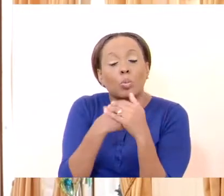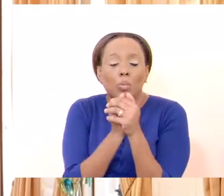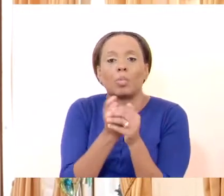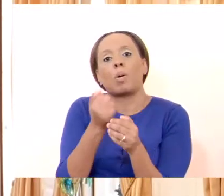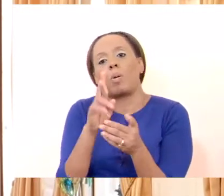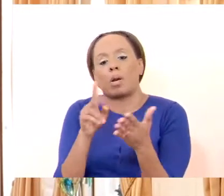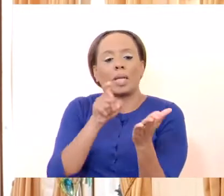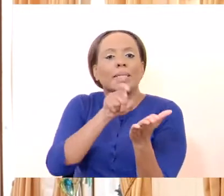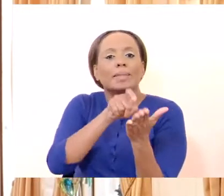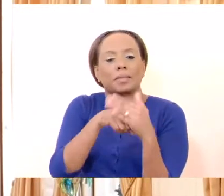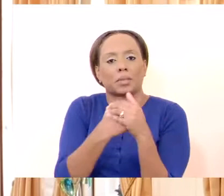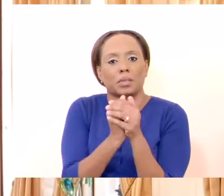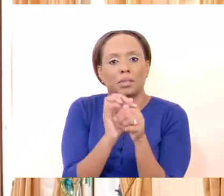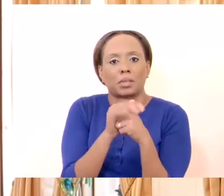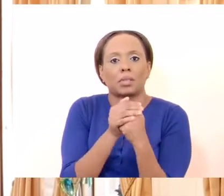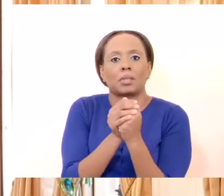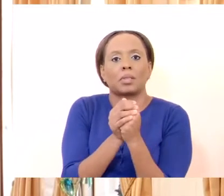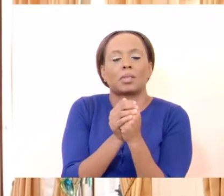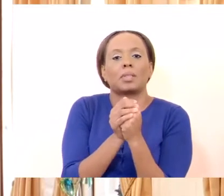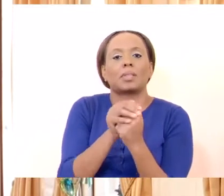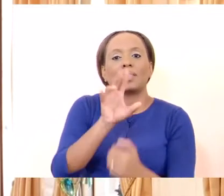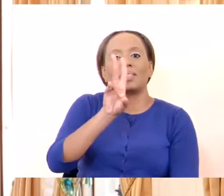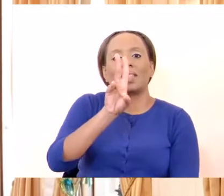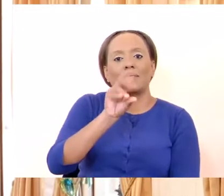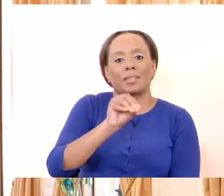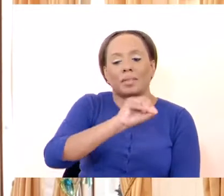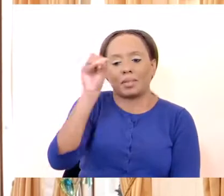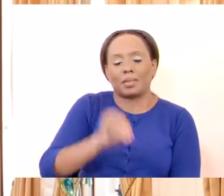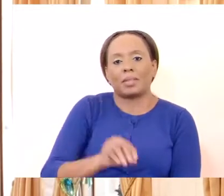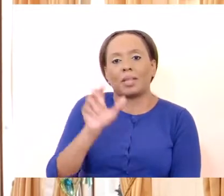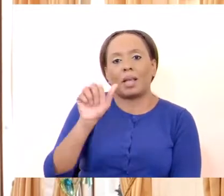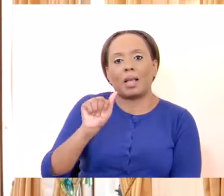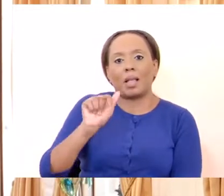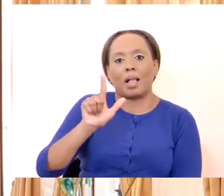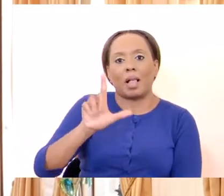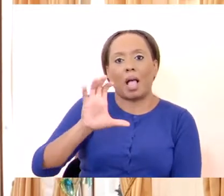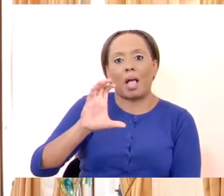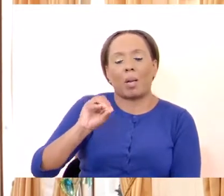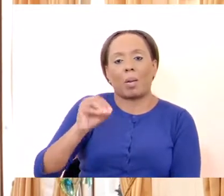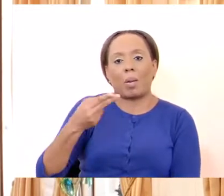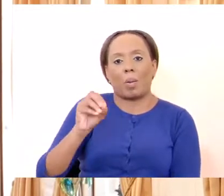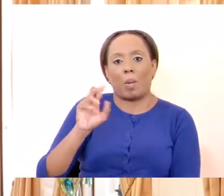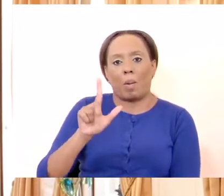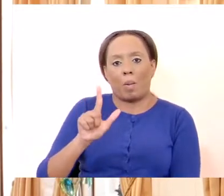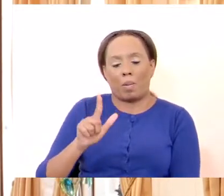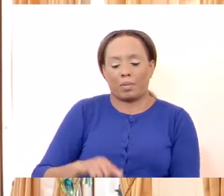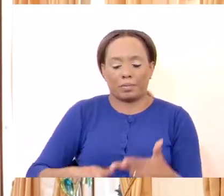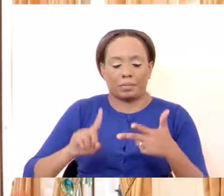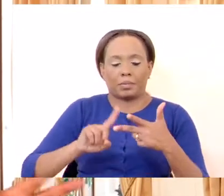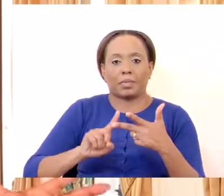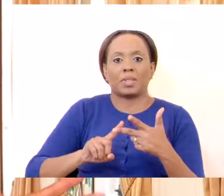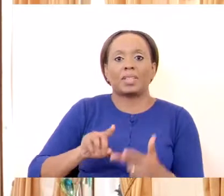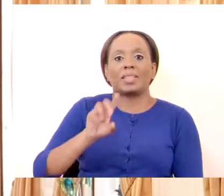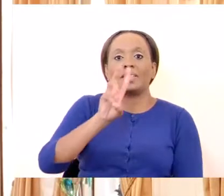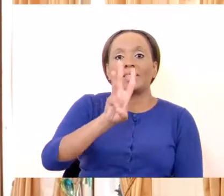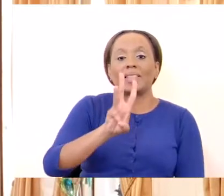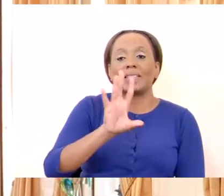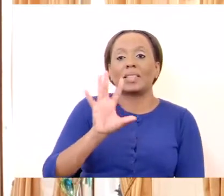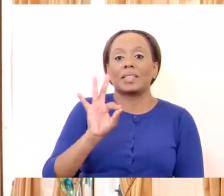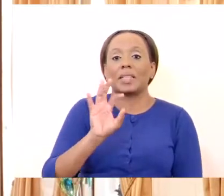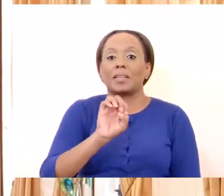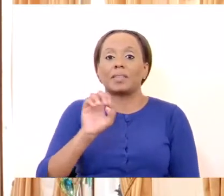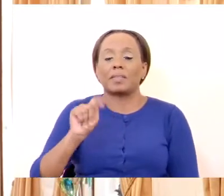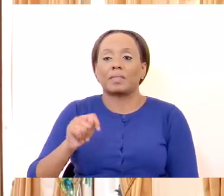sanitizer that has at least 70% alcohol content. Stay 6 feet, remain 6 feet